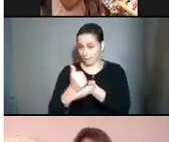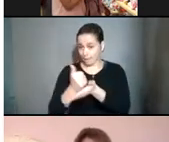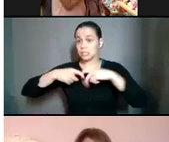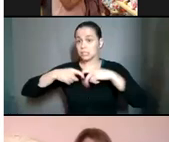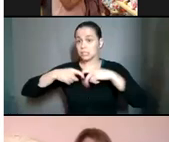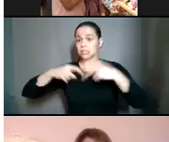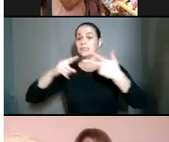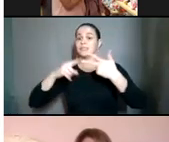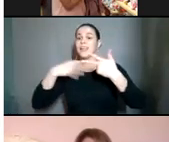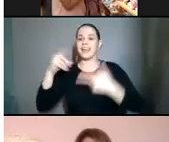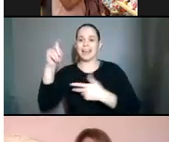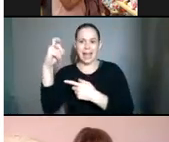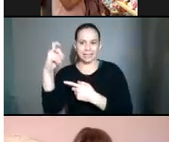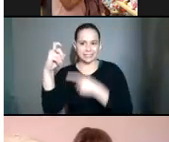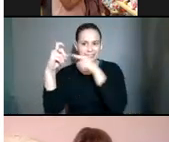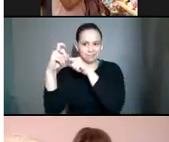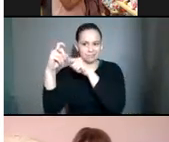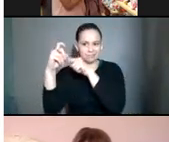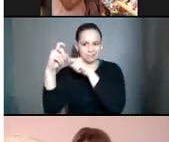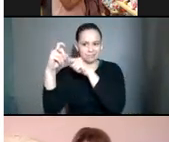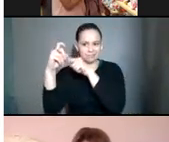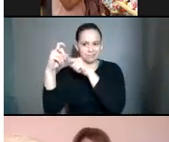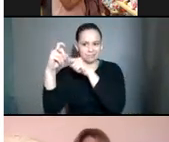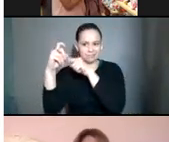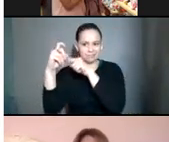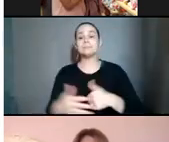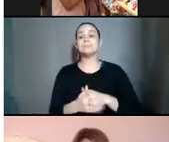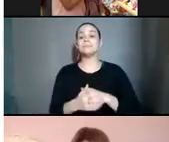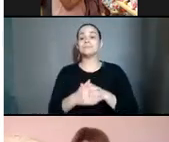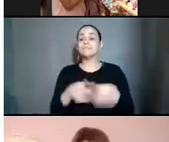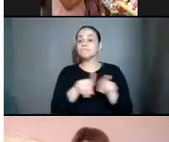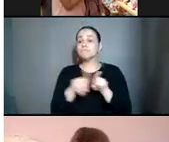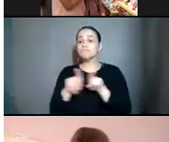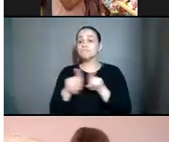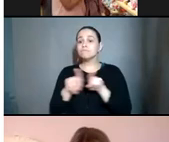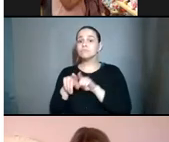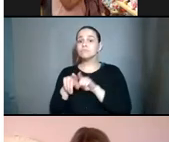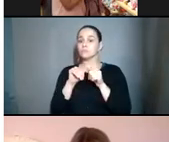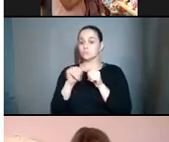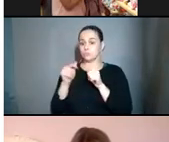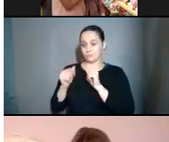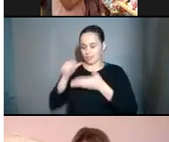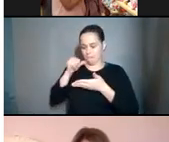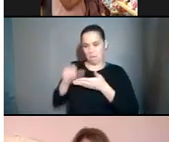exit and save button, and a way to send their teacher a message.